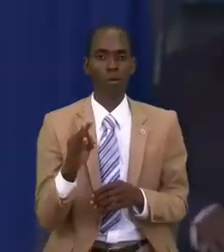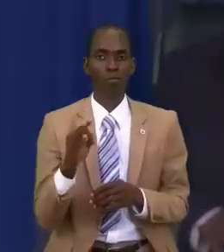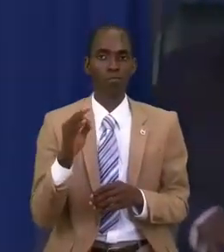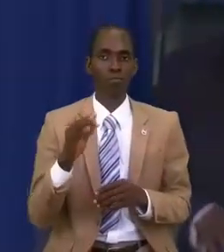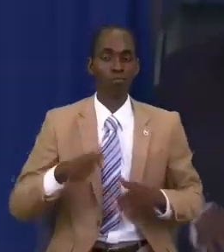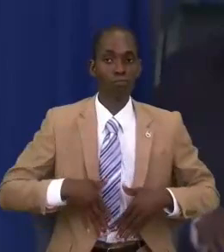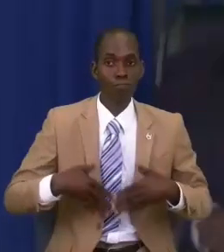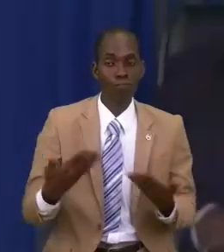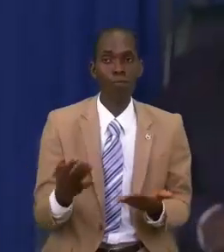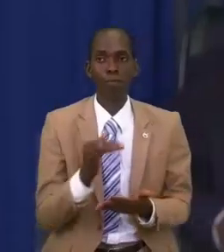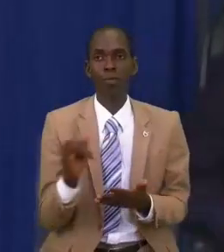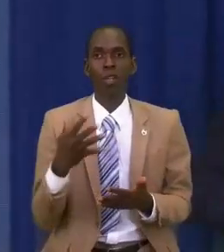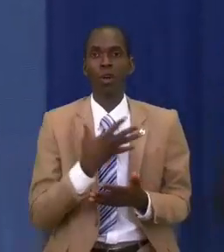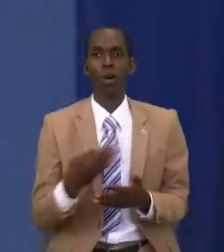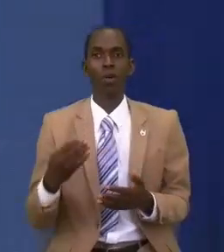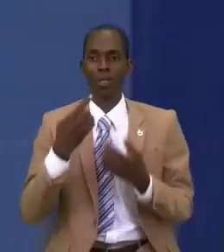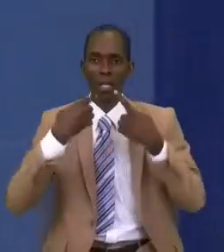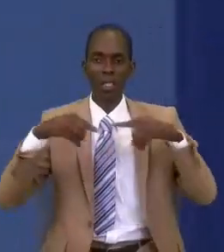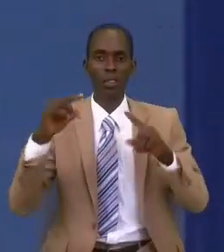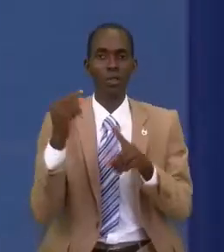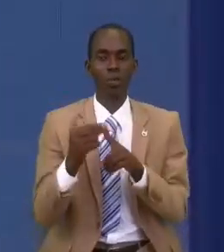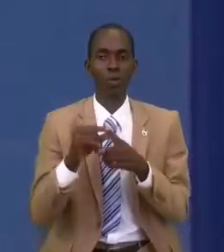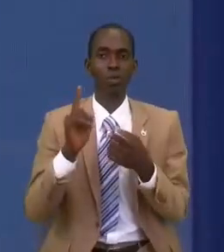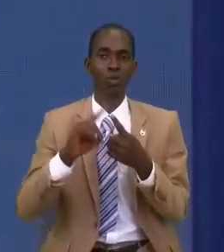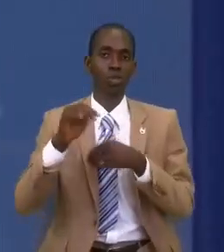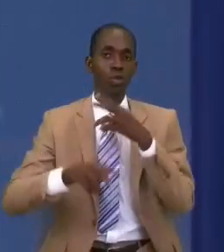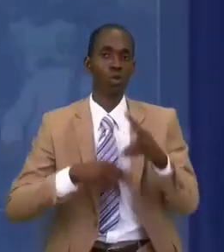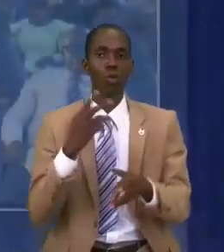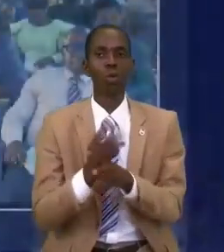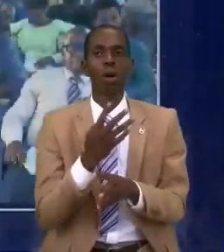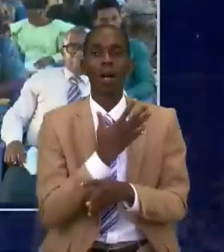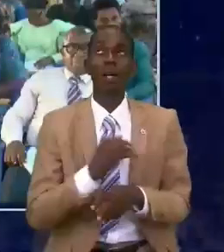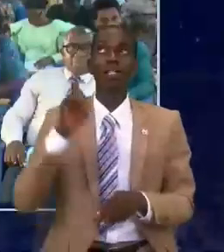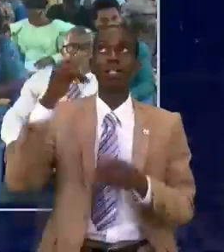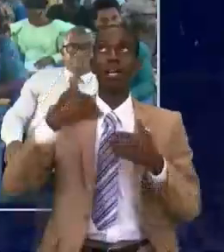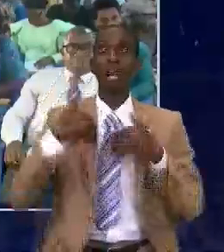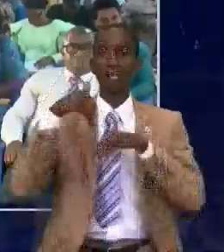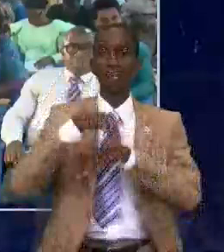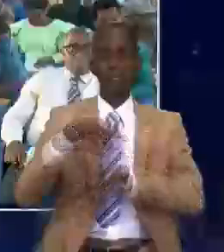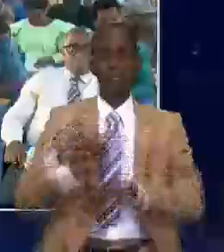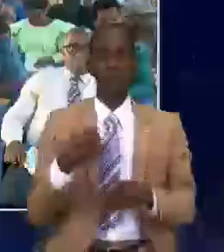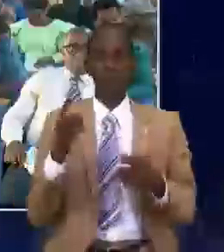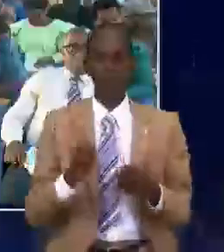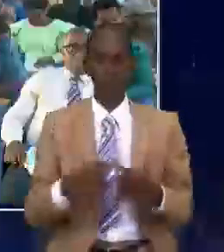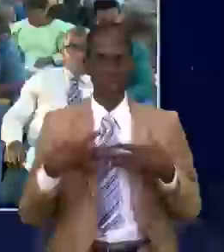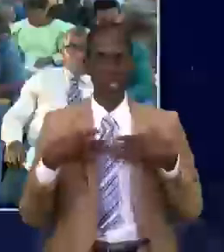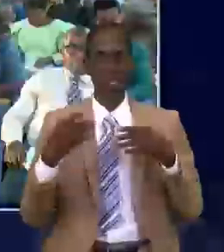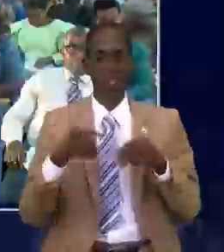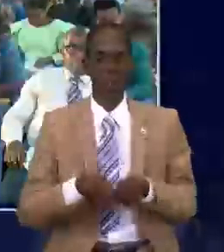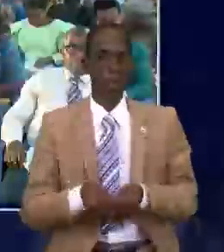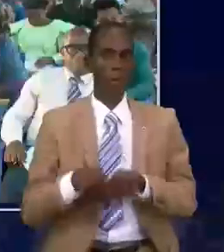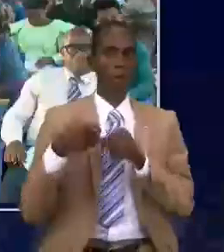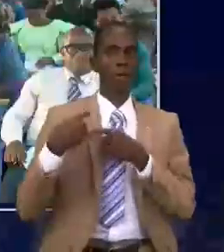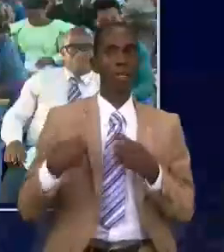he has sent me to heal the brokenhearted. If you are brokenhearted here today because your